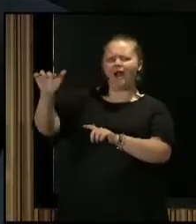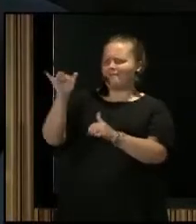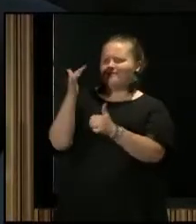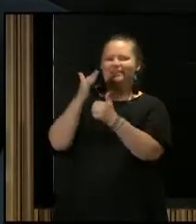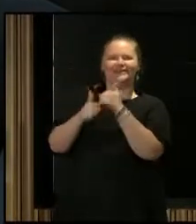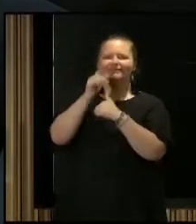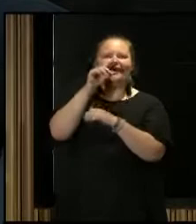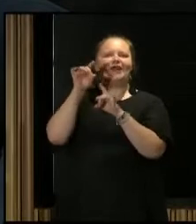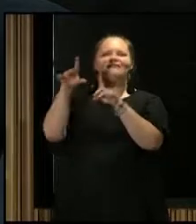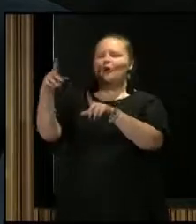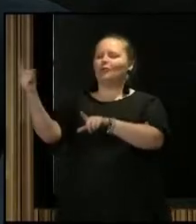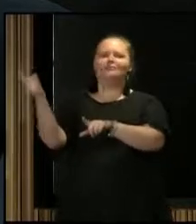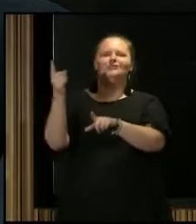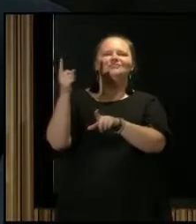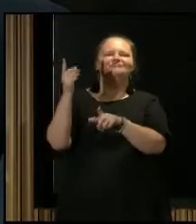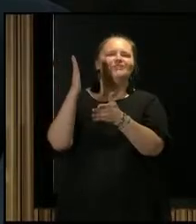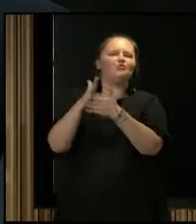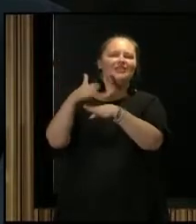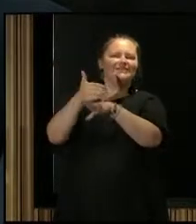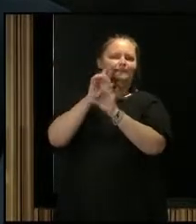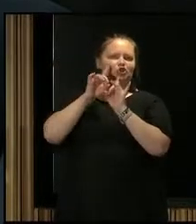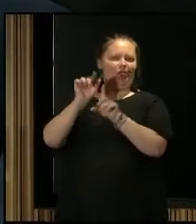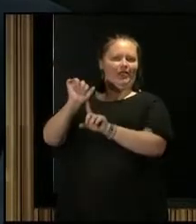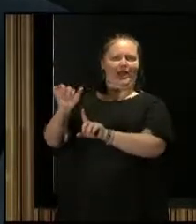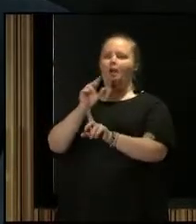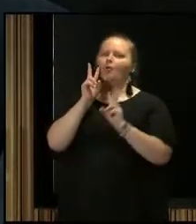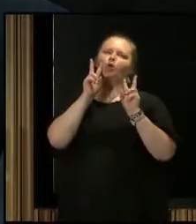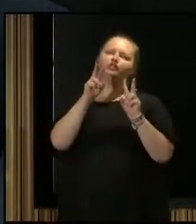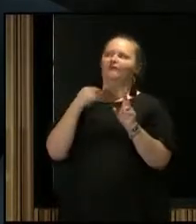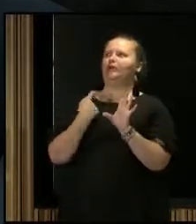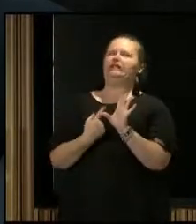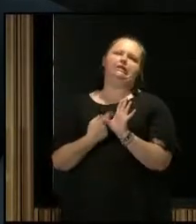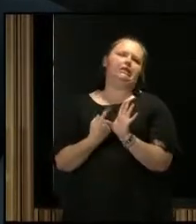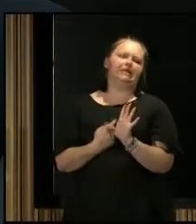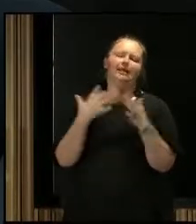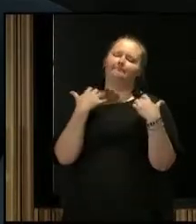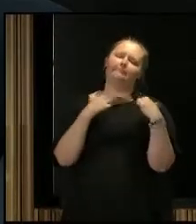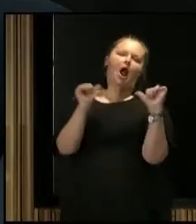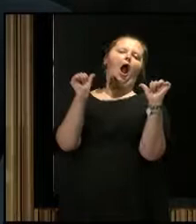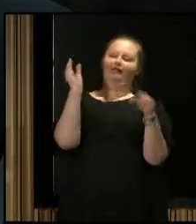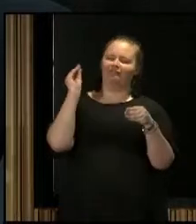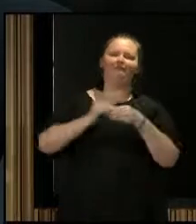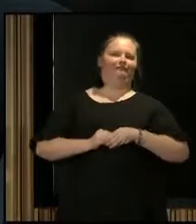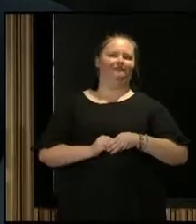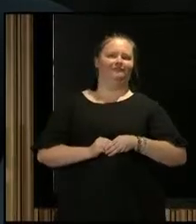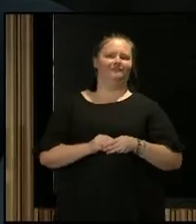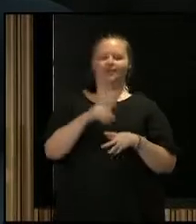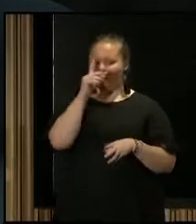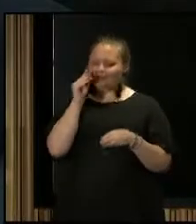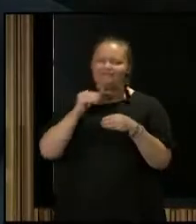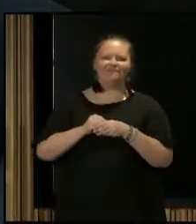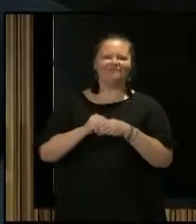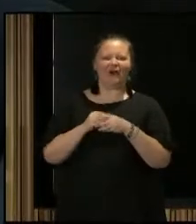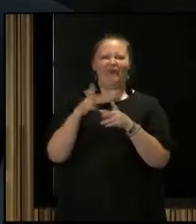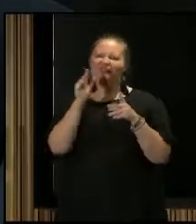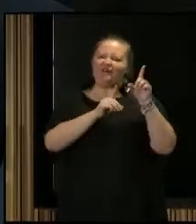able to afford to do a show there. No. And they were saying, I've been watching you for years and now I'm finally in it. Yeah. I'm finally a part of something out in the